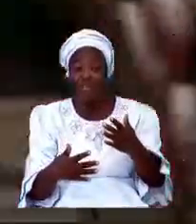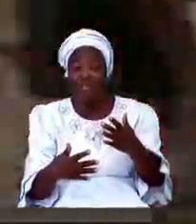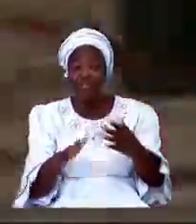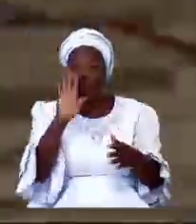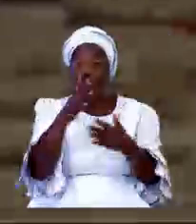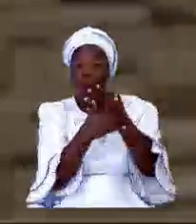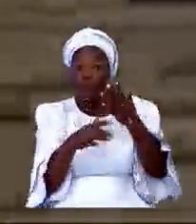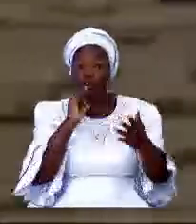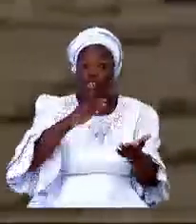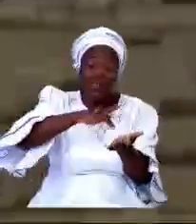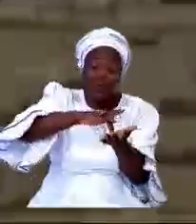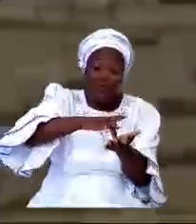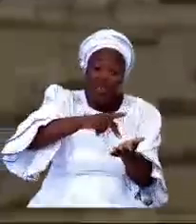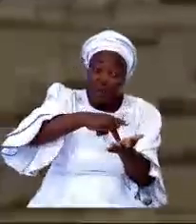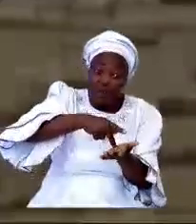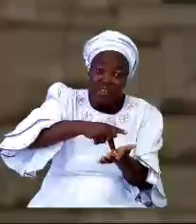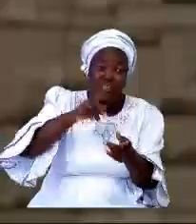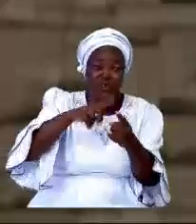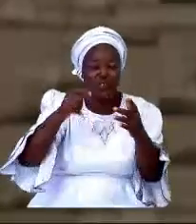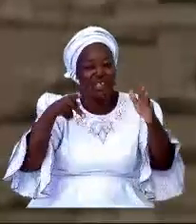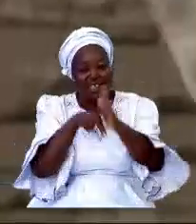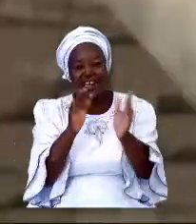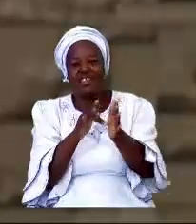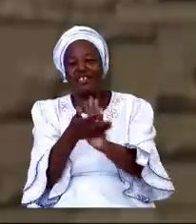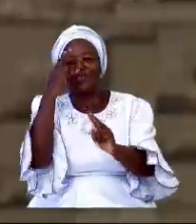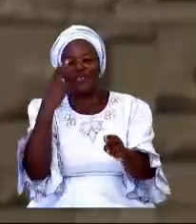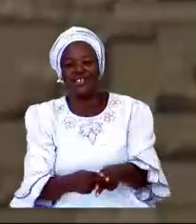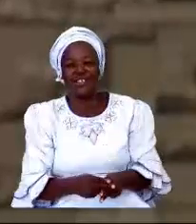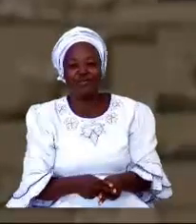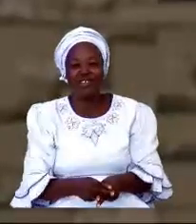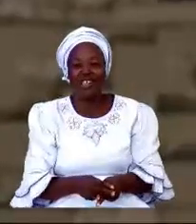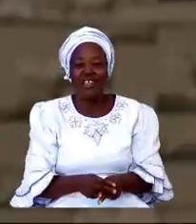Yeah. Your blood is poison to the killer.